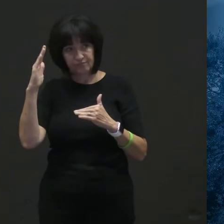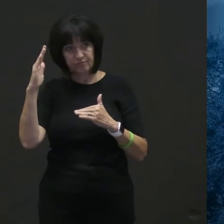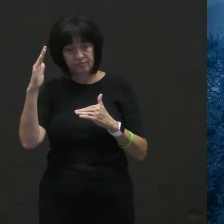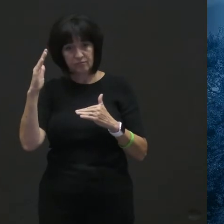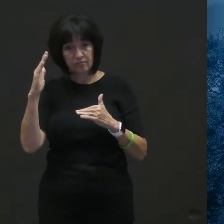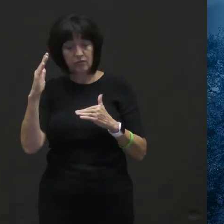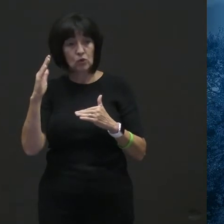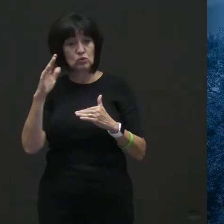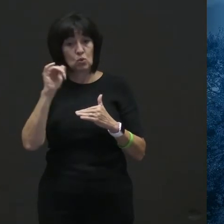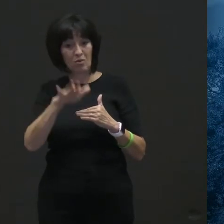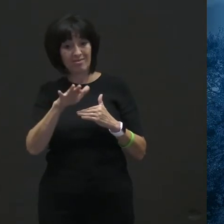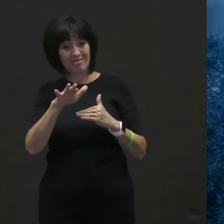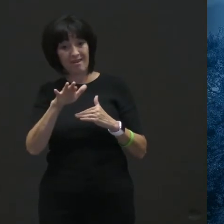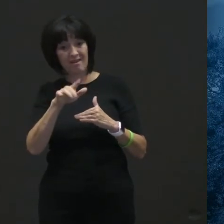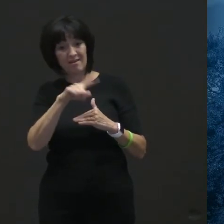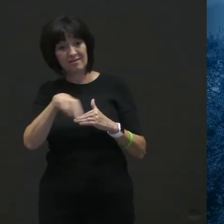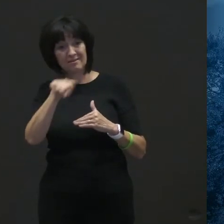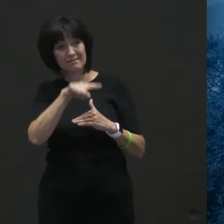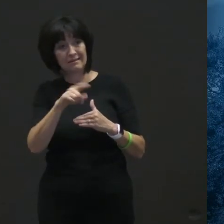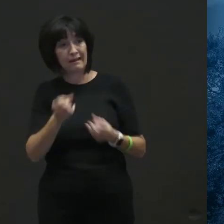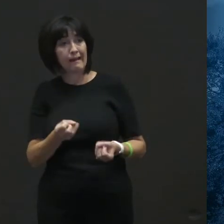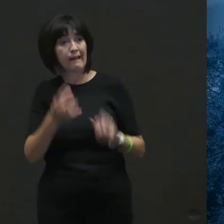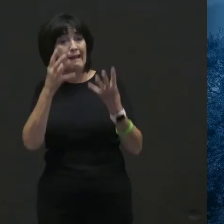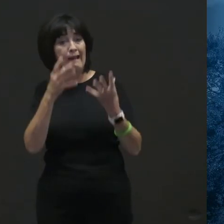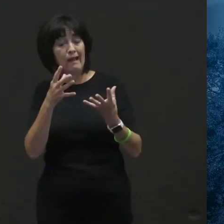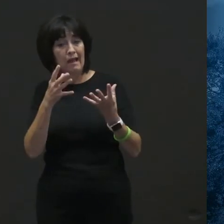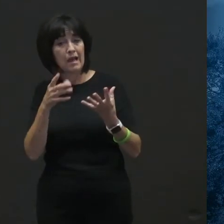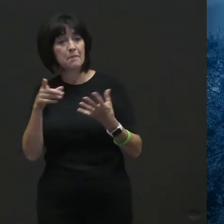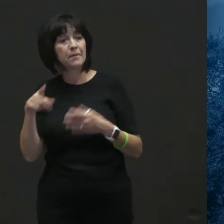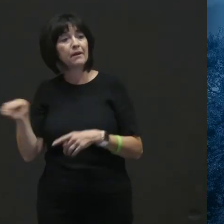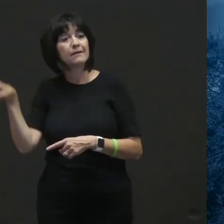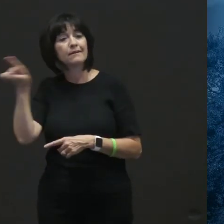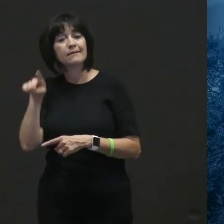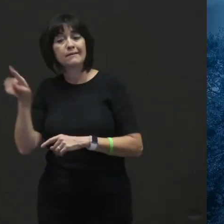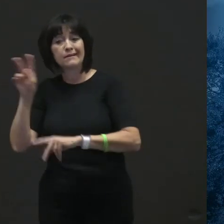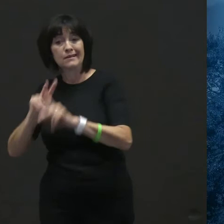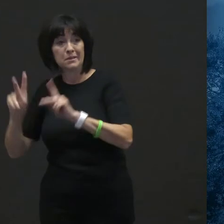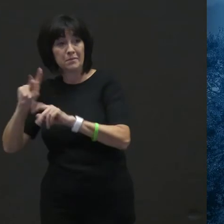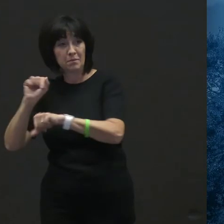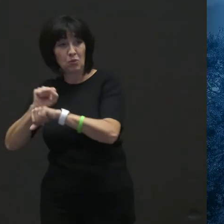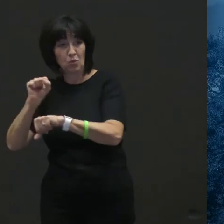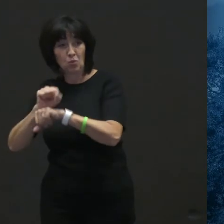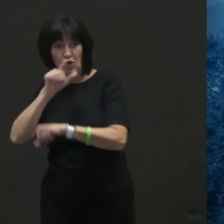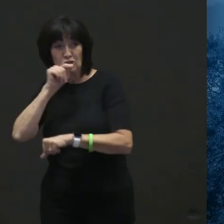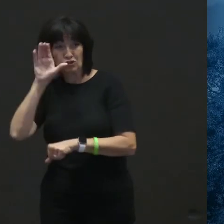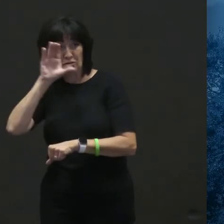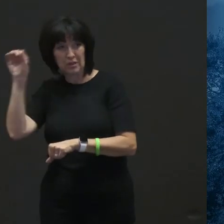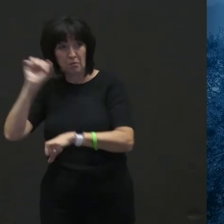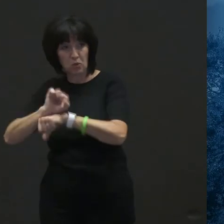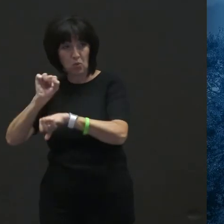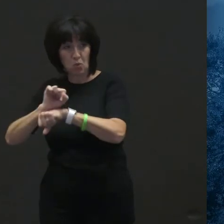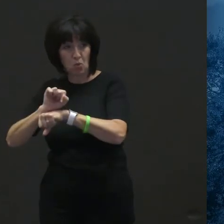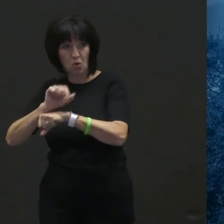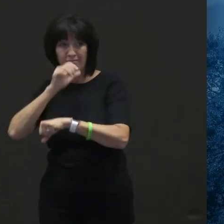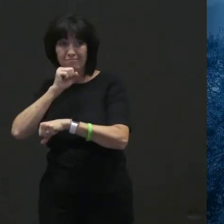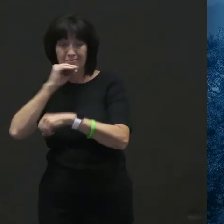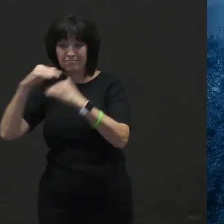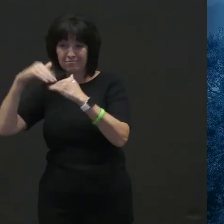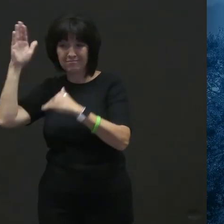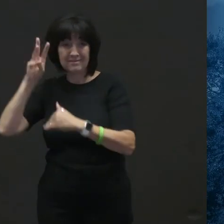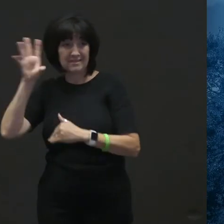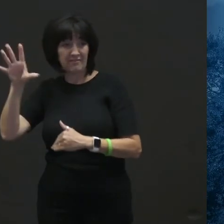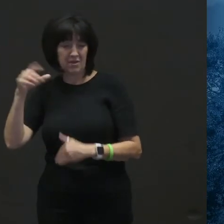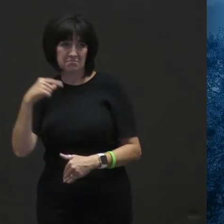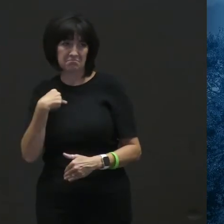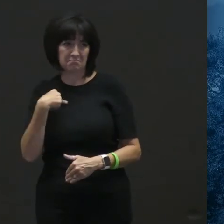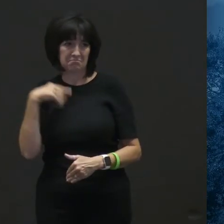Latino, Haitian workers, Caucasians that are working in those plants that are over 65, my guess is not a big number, right? So do